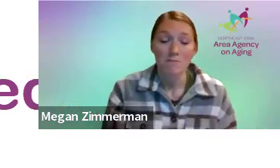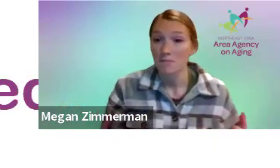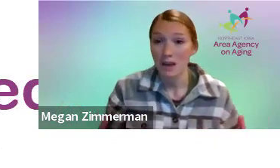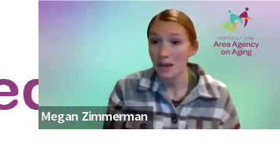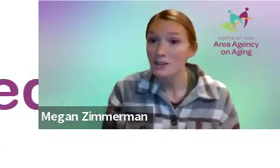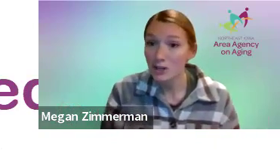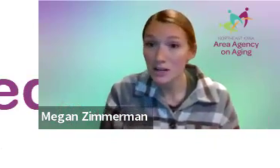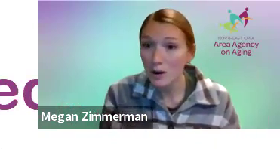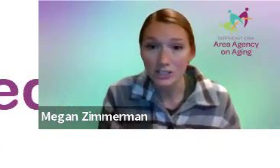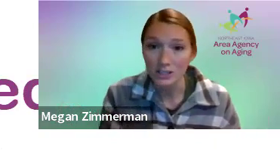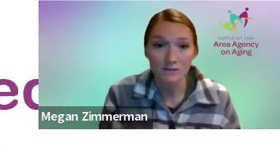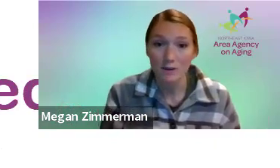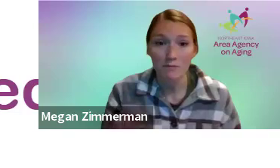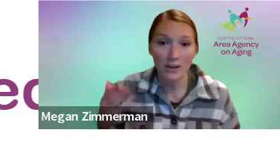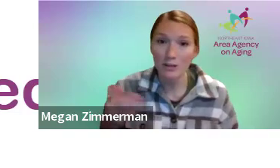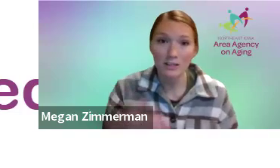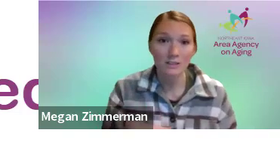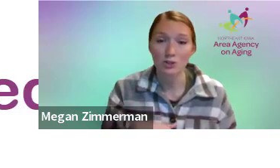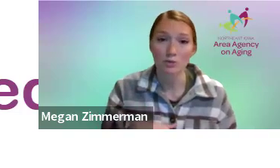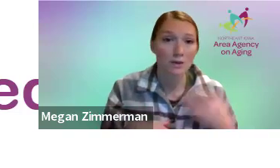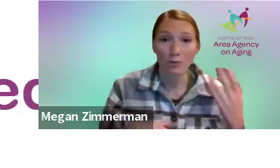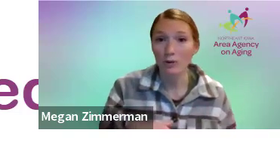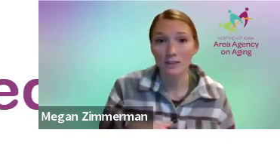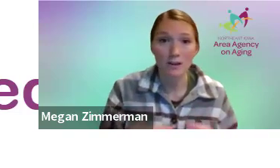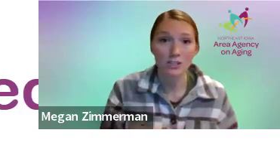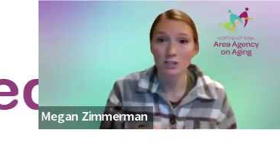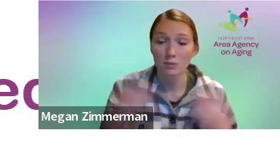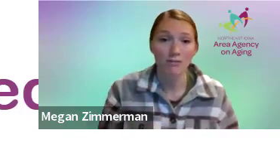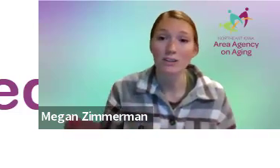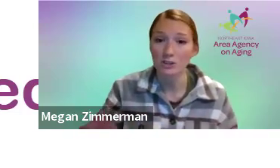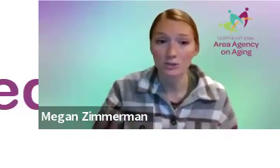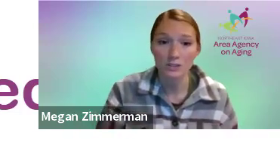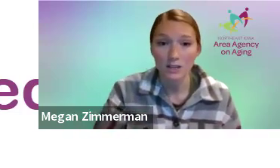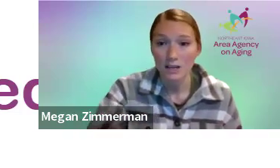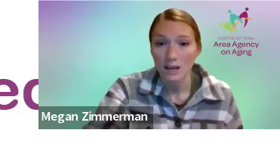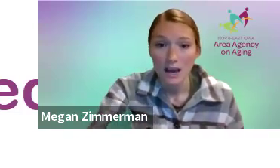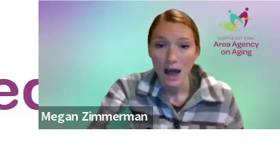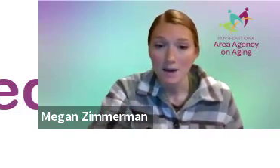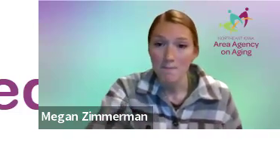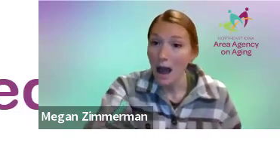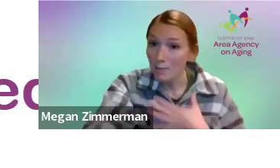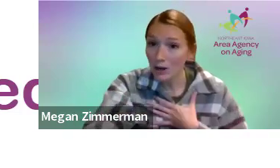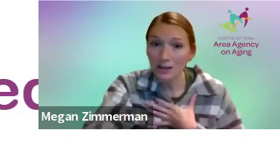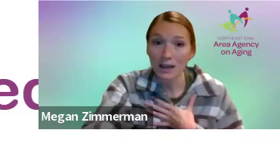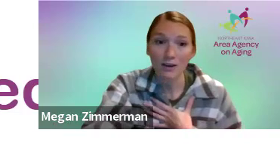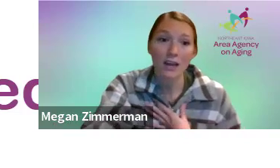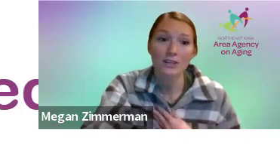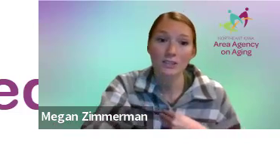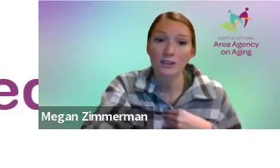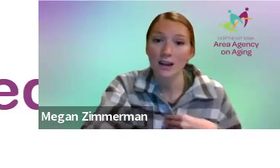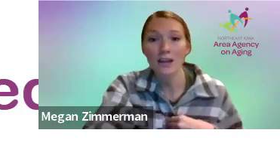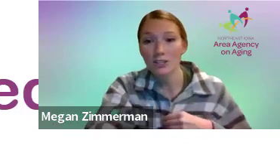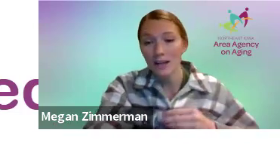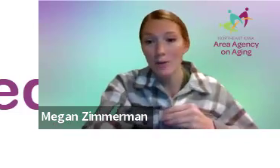to answer any questions from families to people with dementia to professionals. I'm part of the